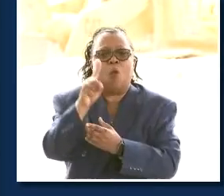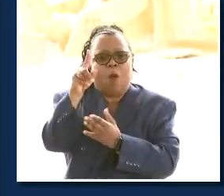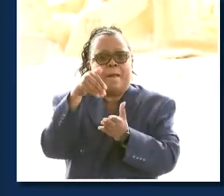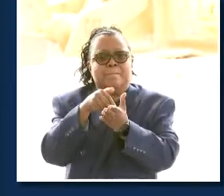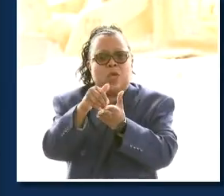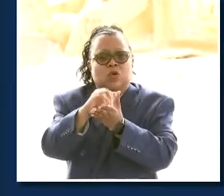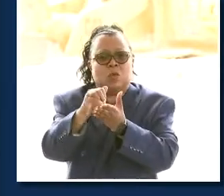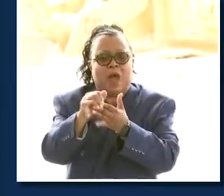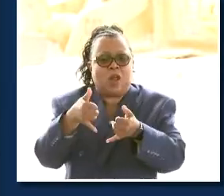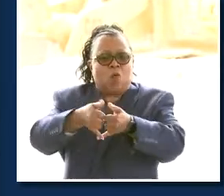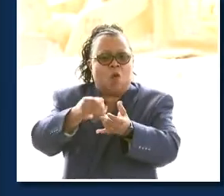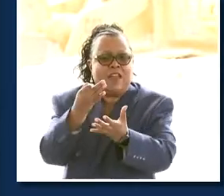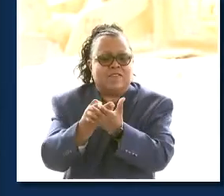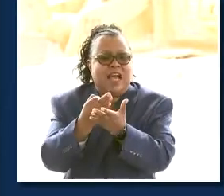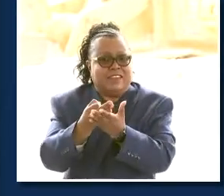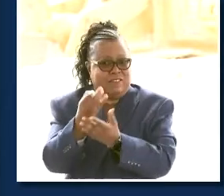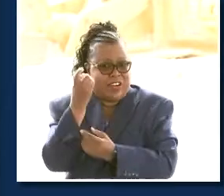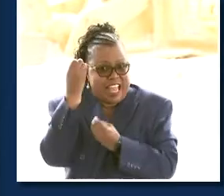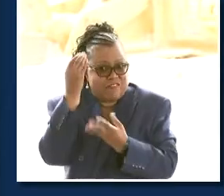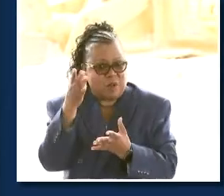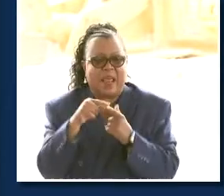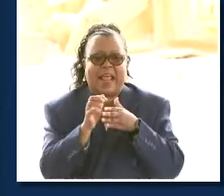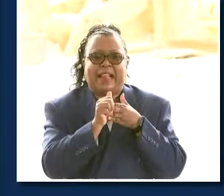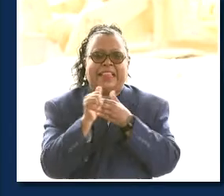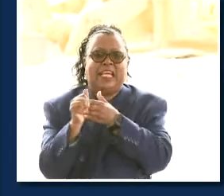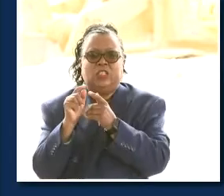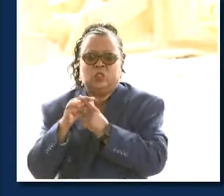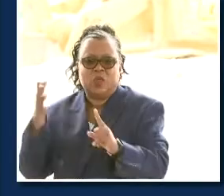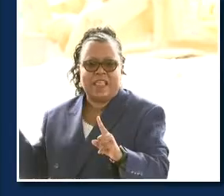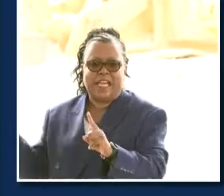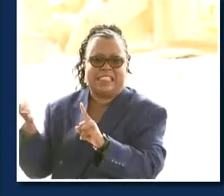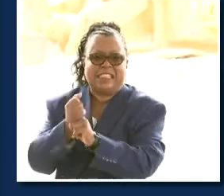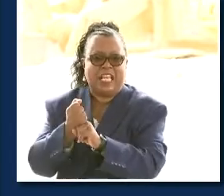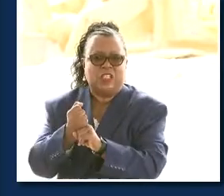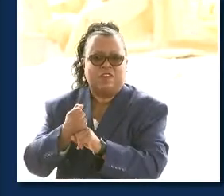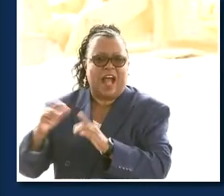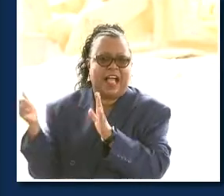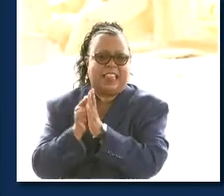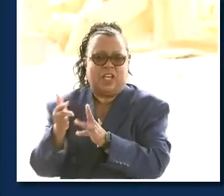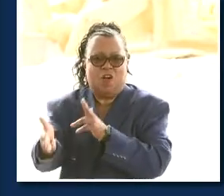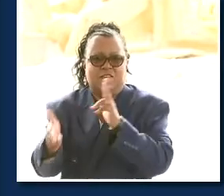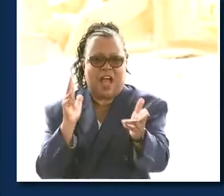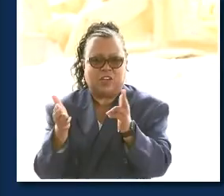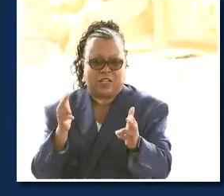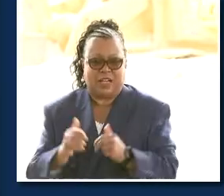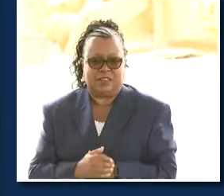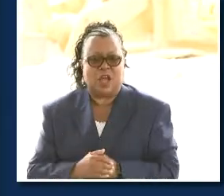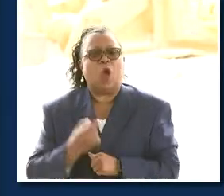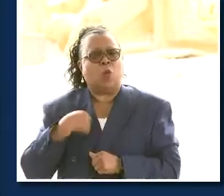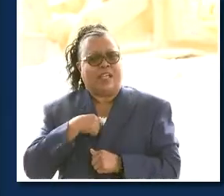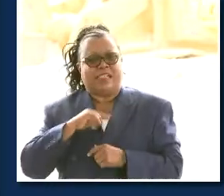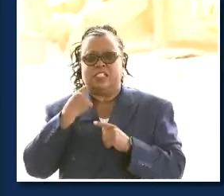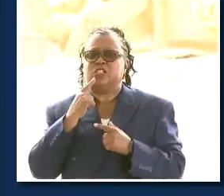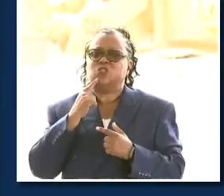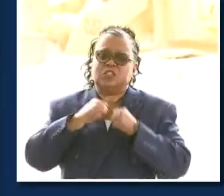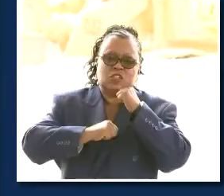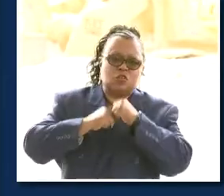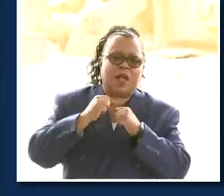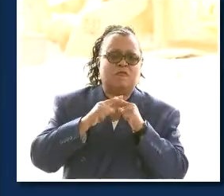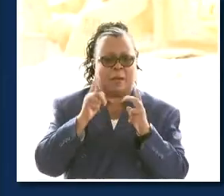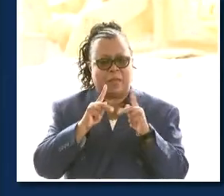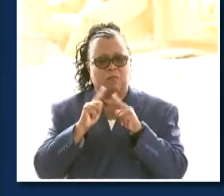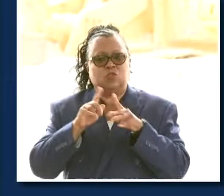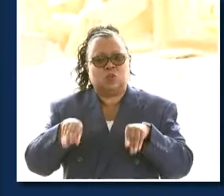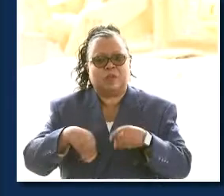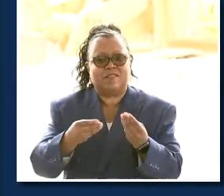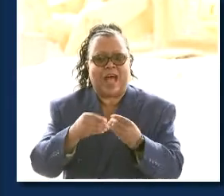million reward fund for information that leads to the seizure of illegal firearms. We are setting up a structure for people